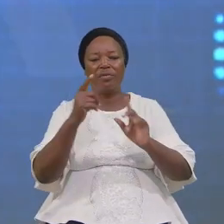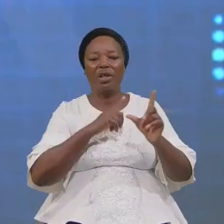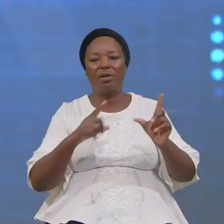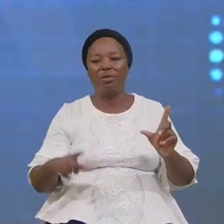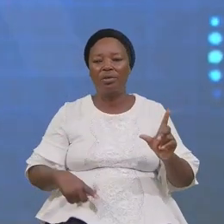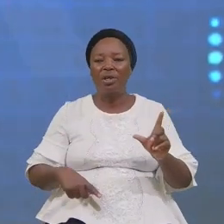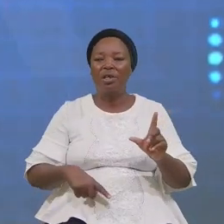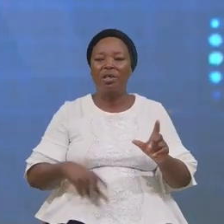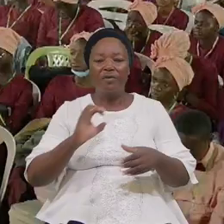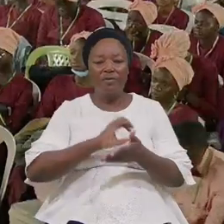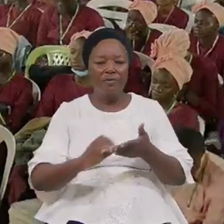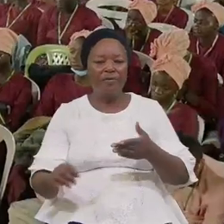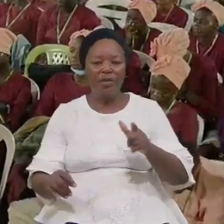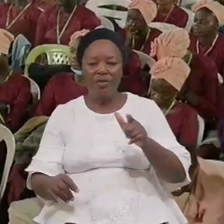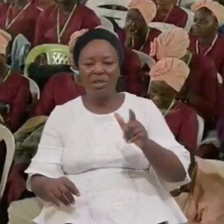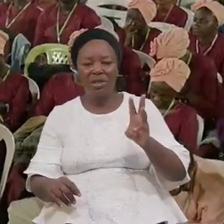In